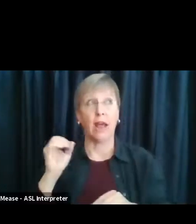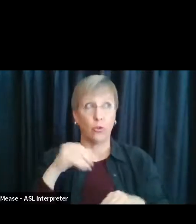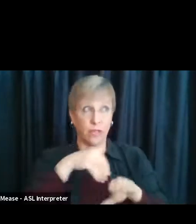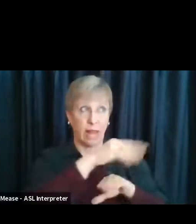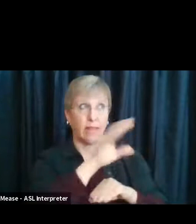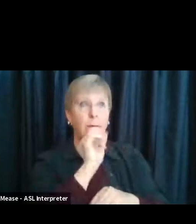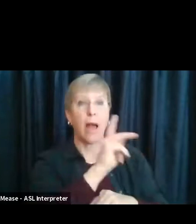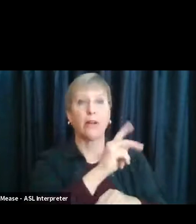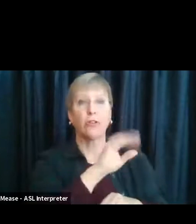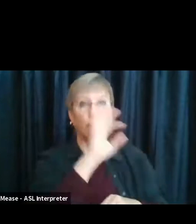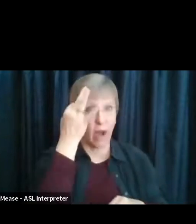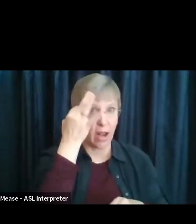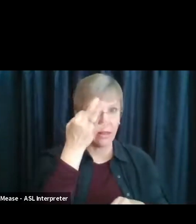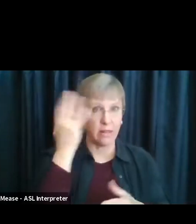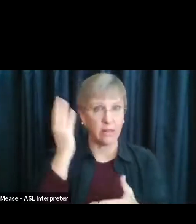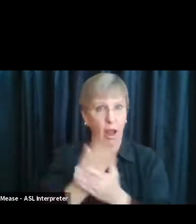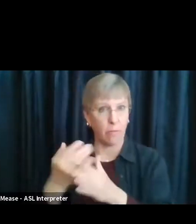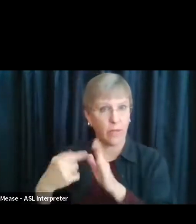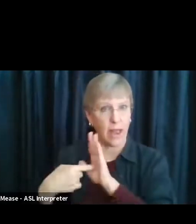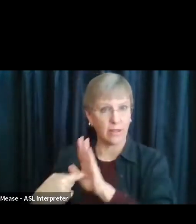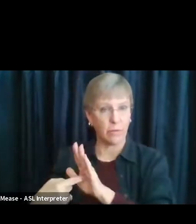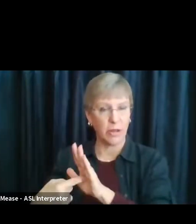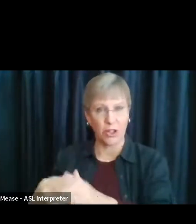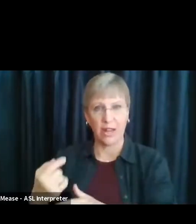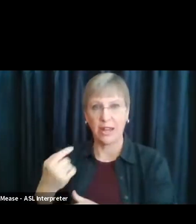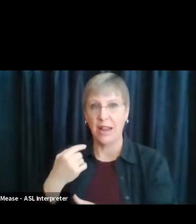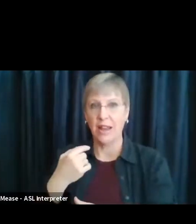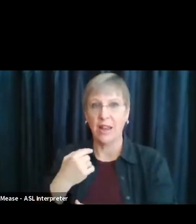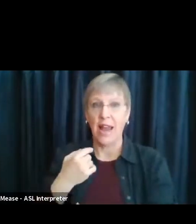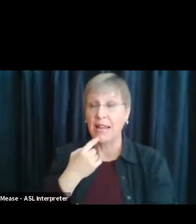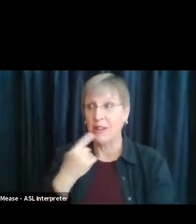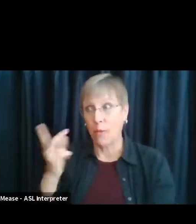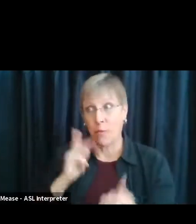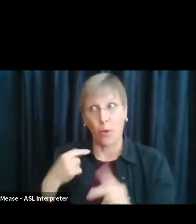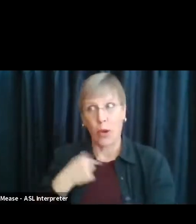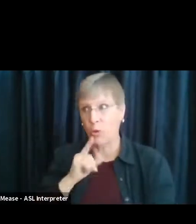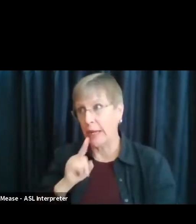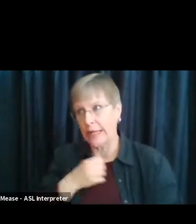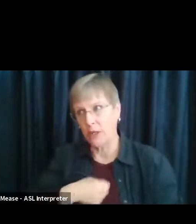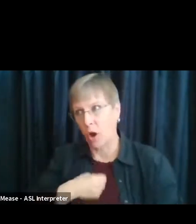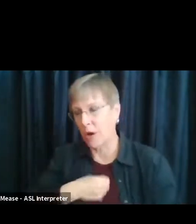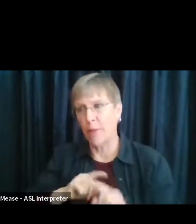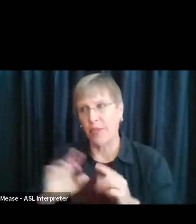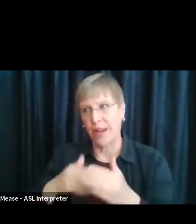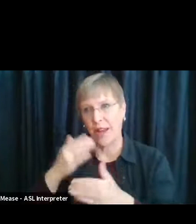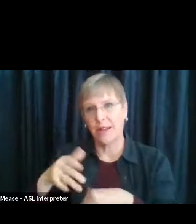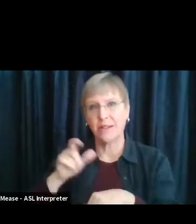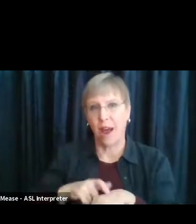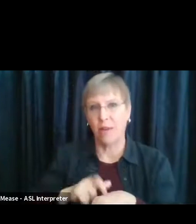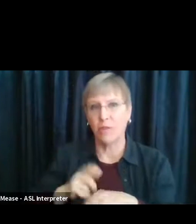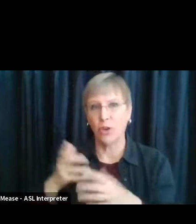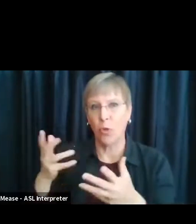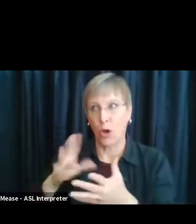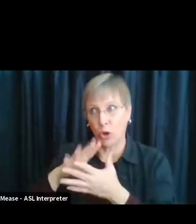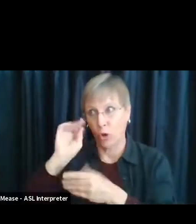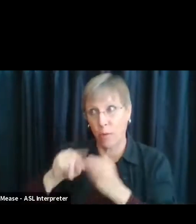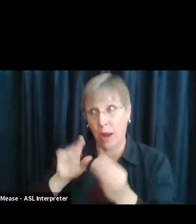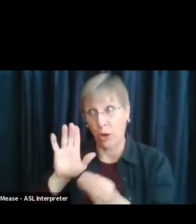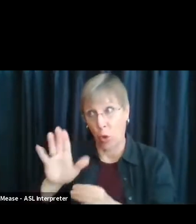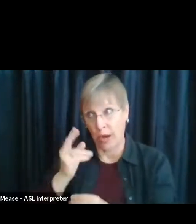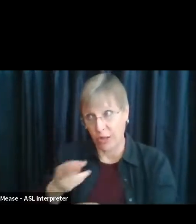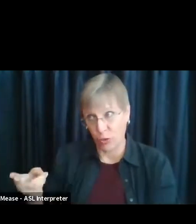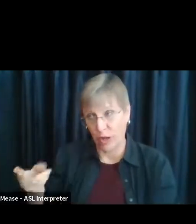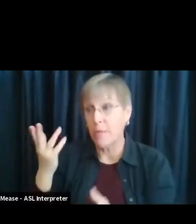France and stop the exhibition and tell to people, well, we're very sorry, but next time you want to learn about your